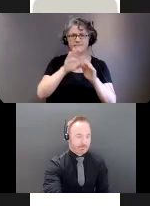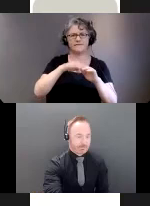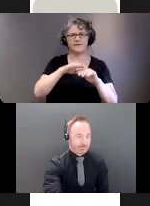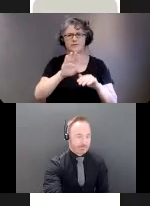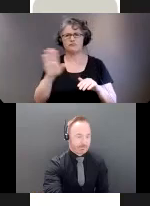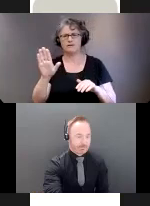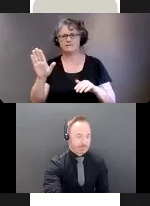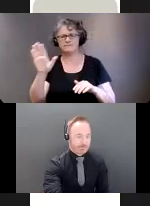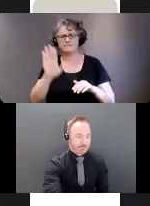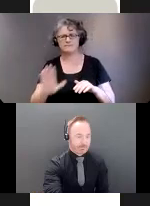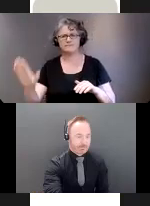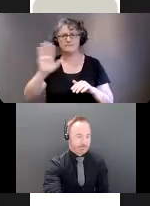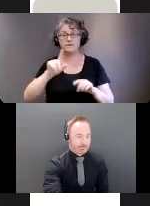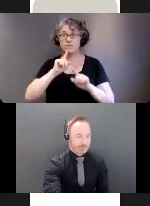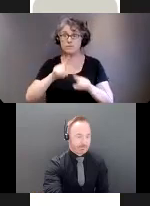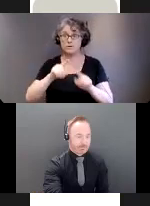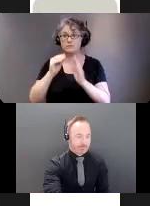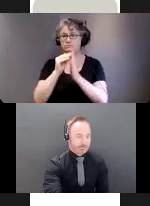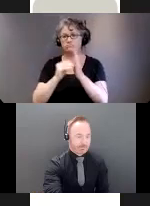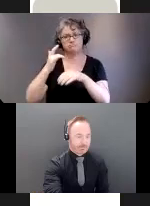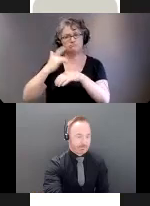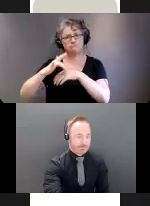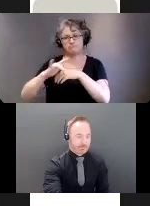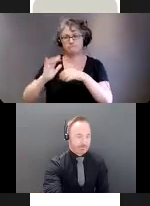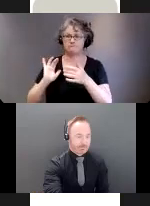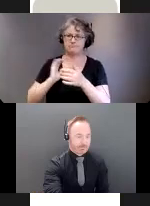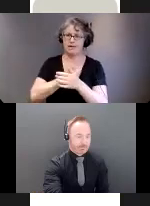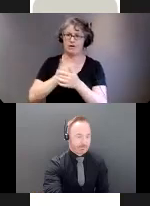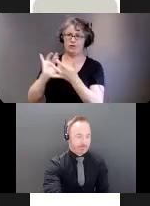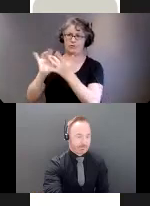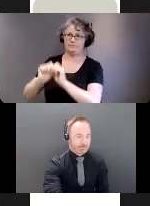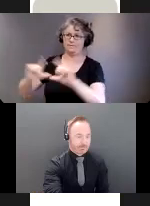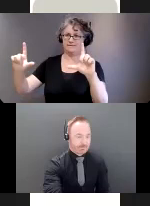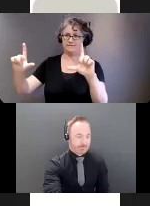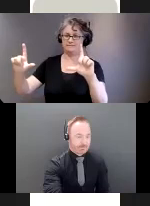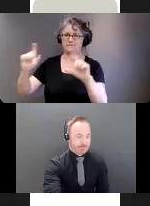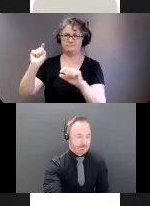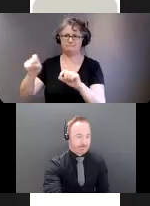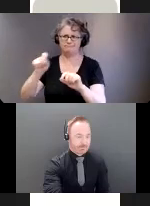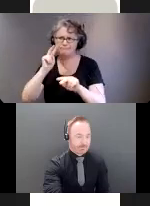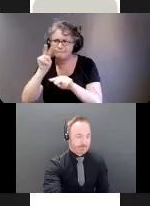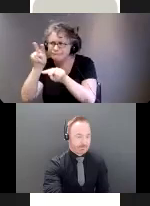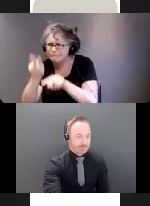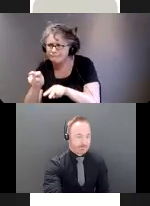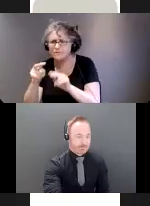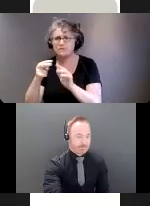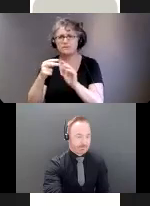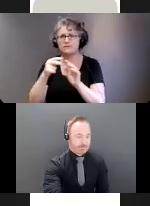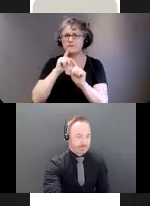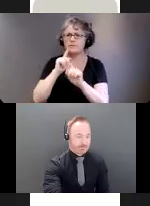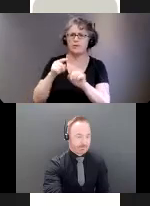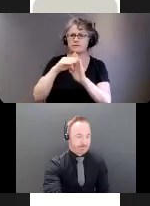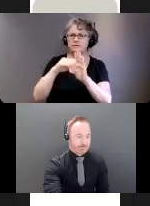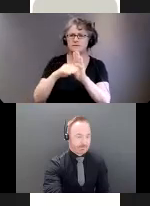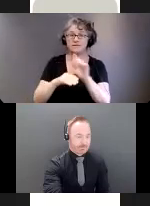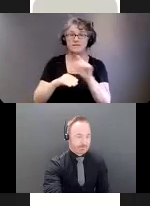those reports. They are available on the website. So this is a word to the wise fact sheet that we published during